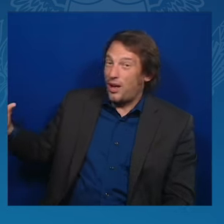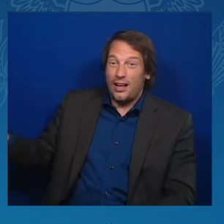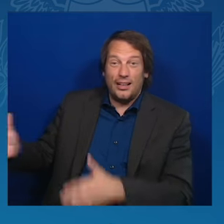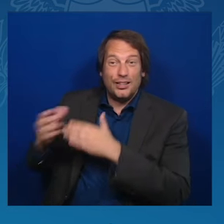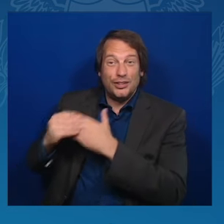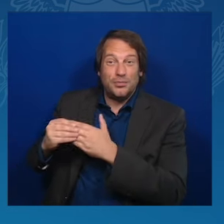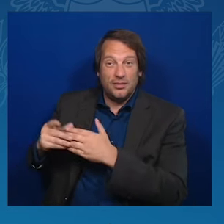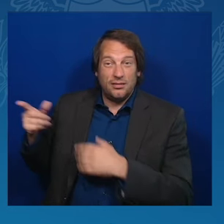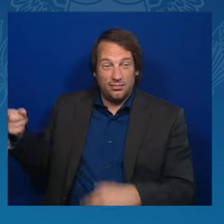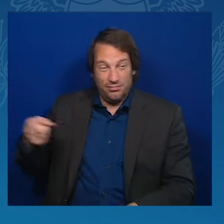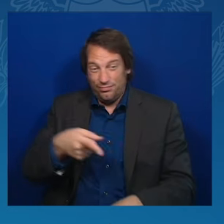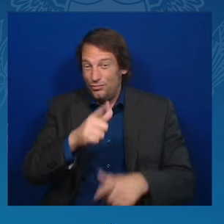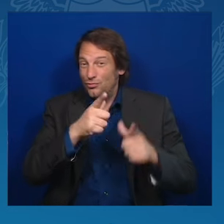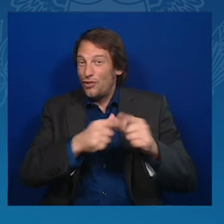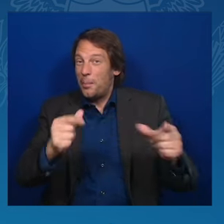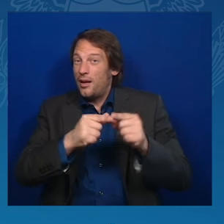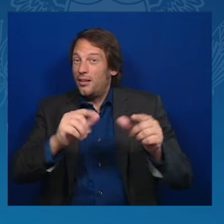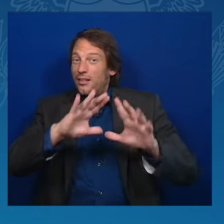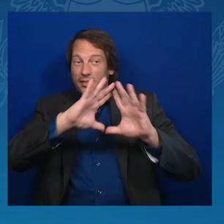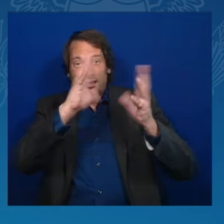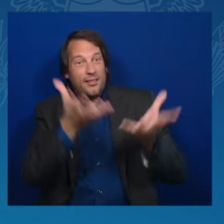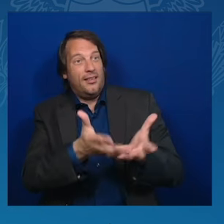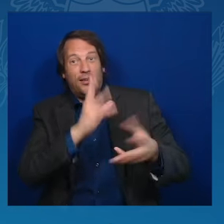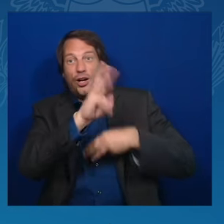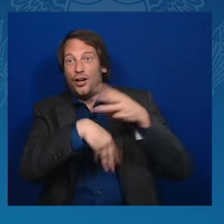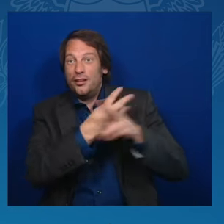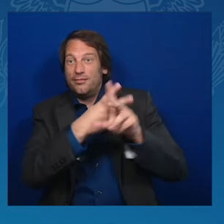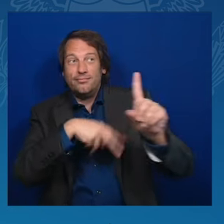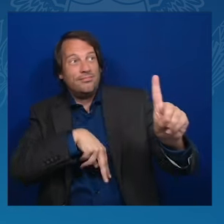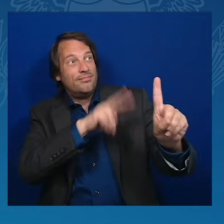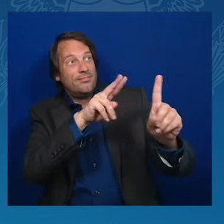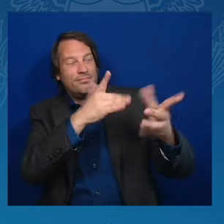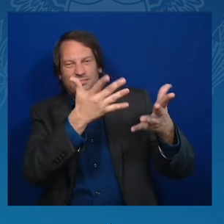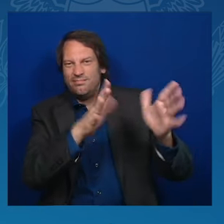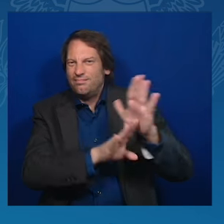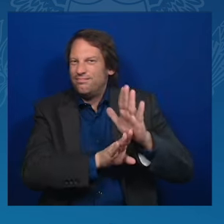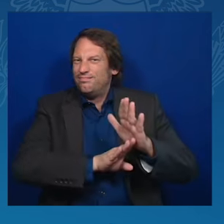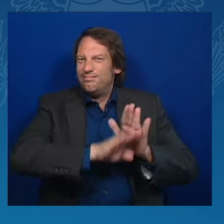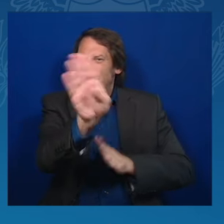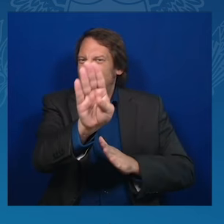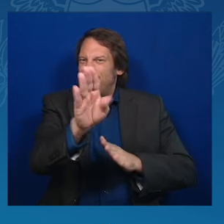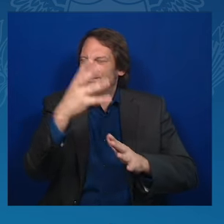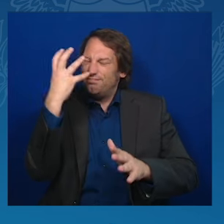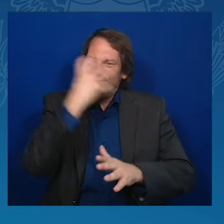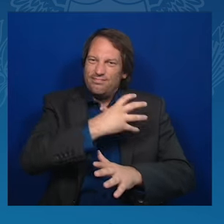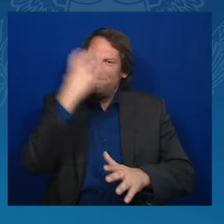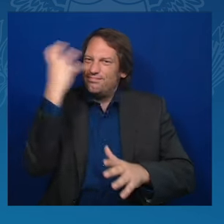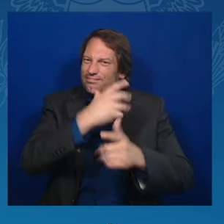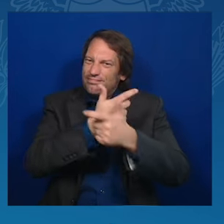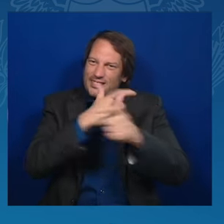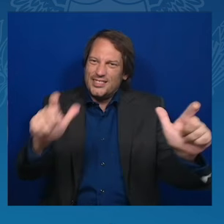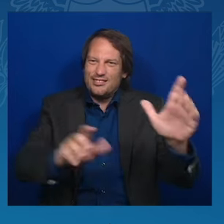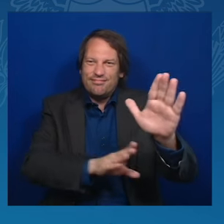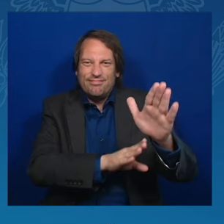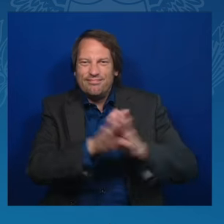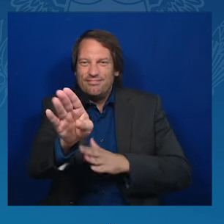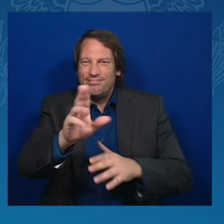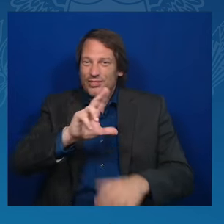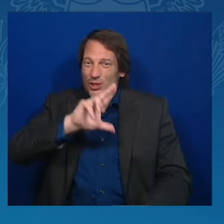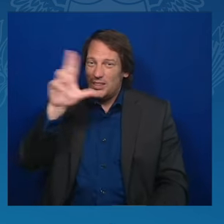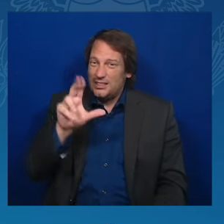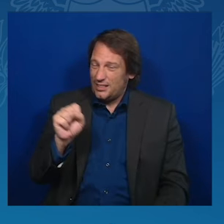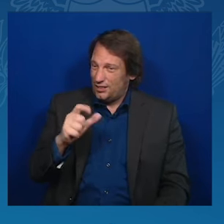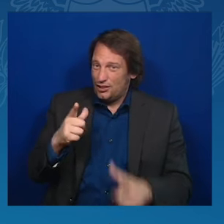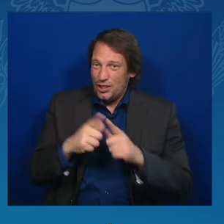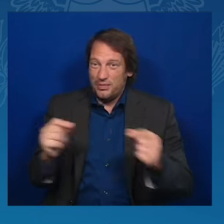grown immensely and even further, and the United States and the Japan alliance is now stronger than ever. During my trip